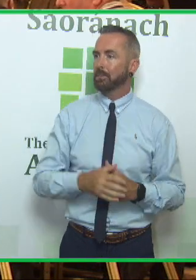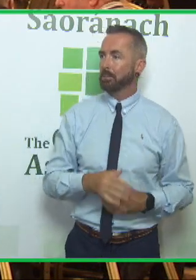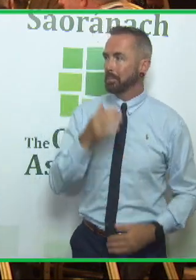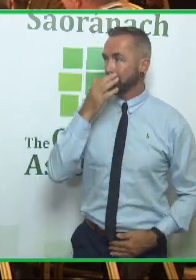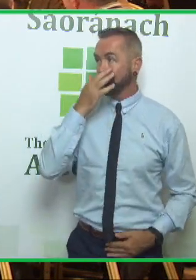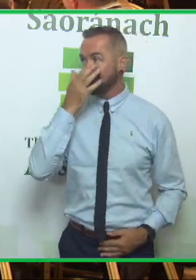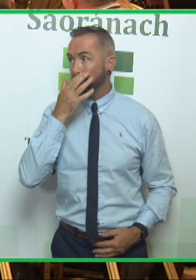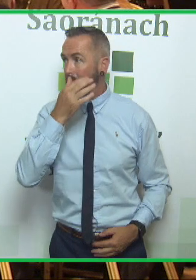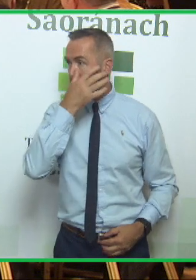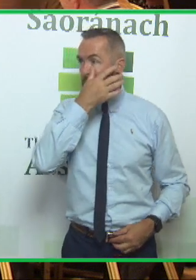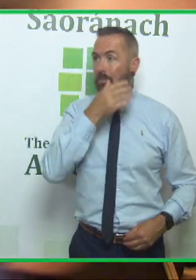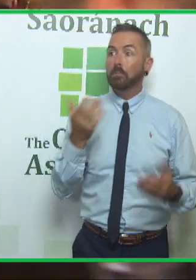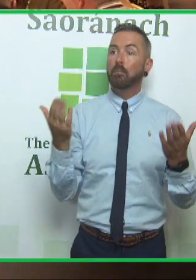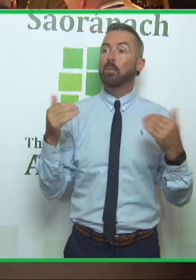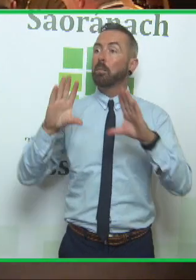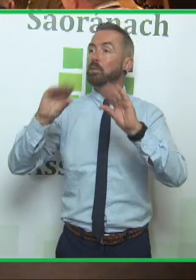Okay, we're back in session, please.